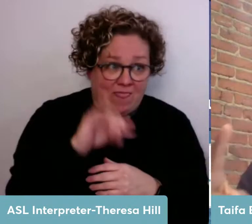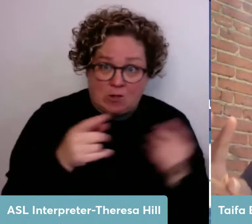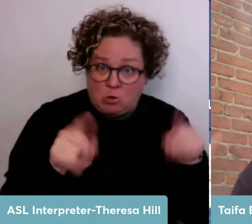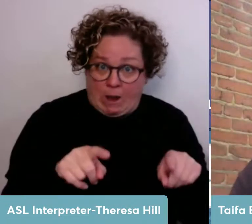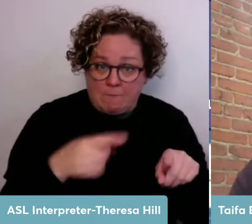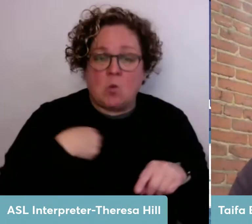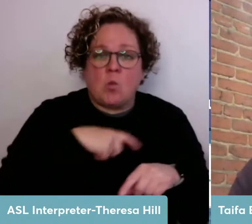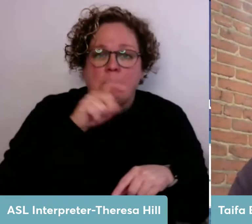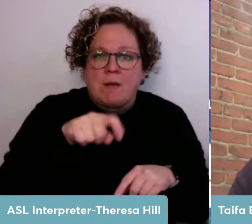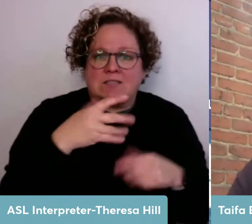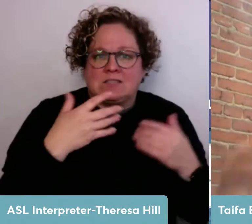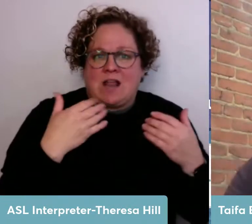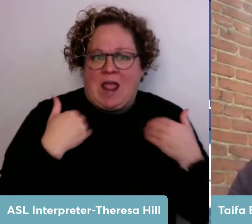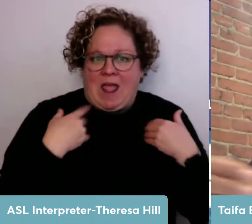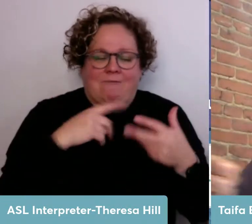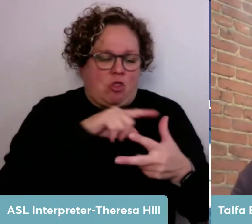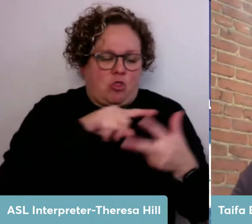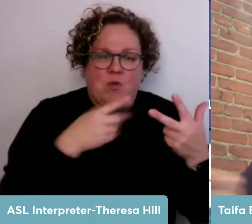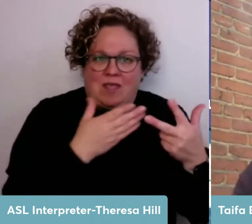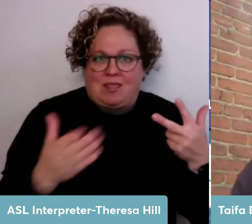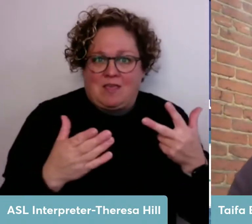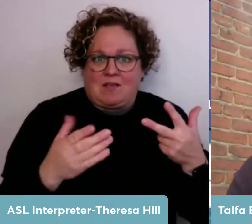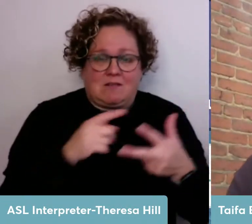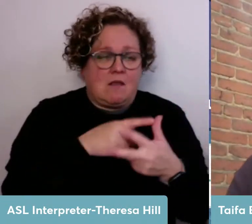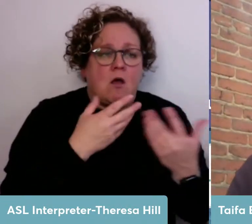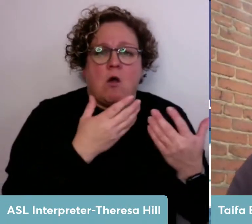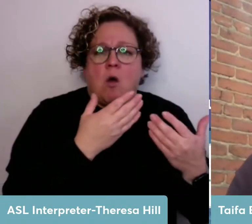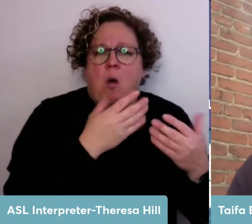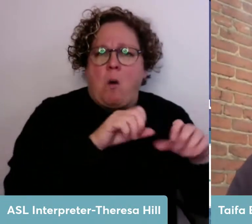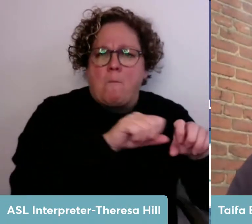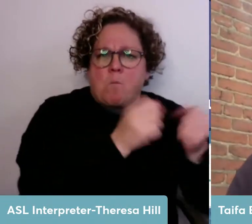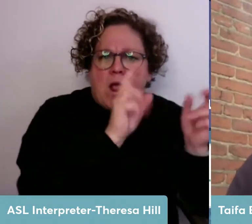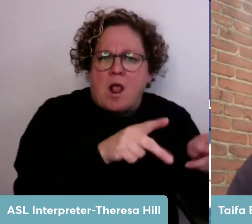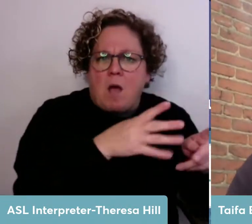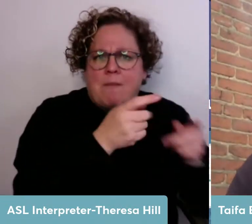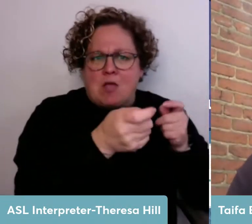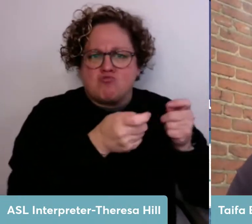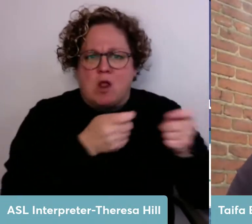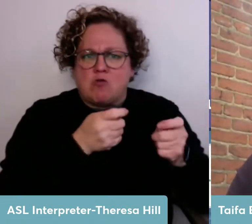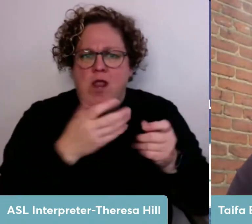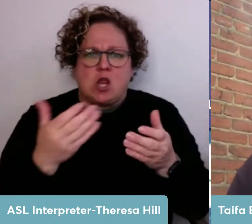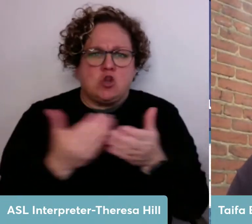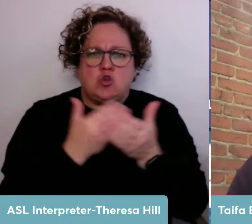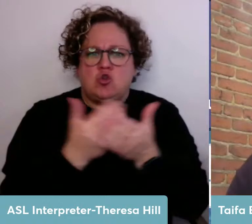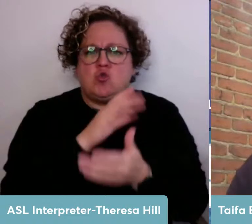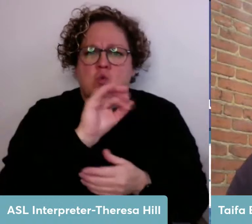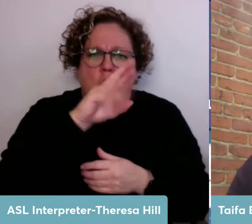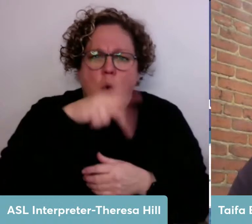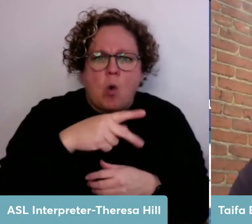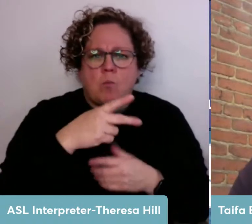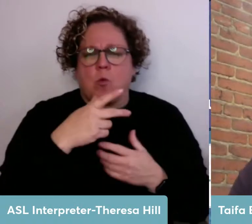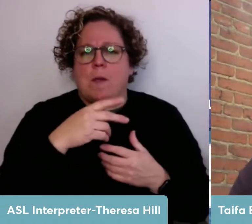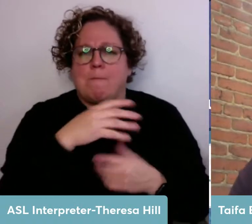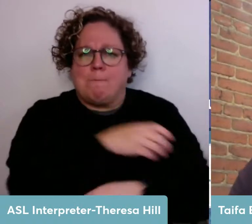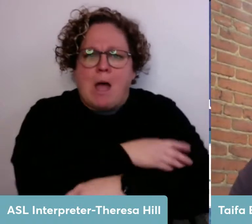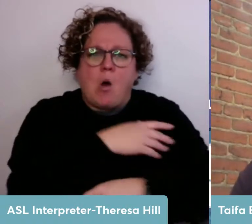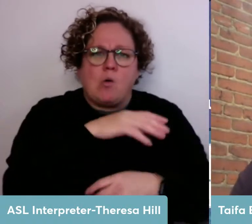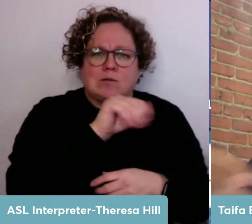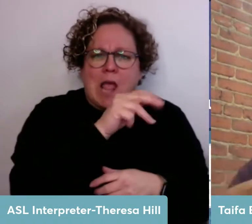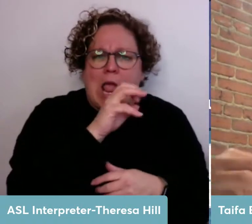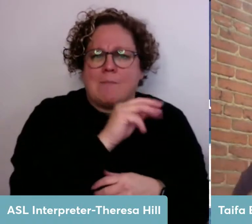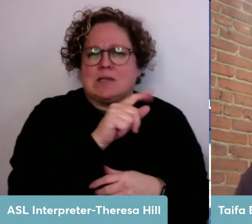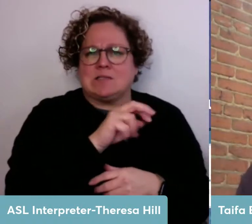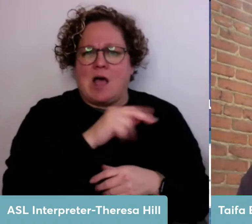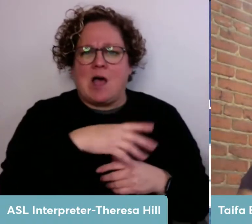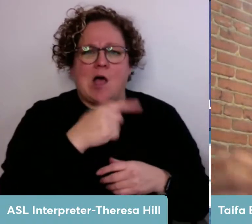do three things: break up and regulate new corporate powers like Amazon and Google and Meta. We've